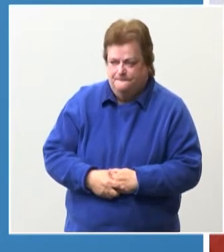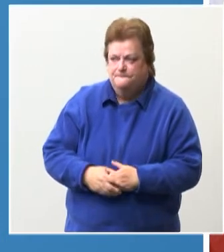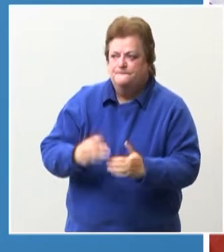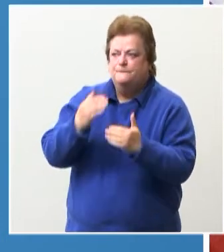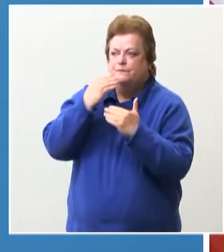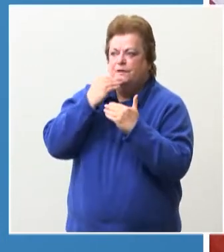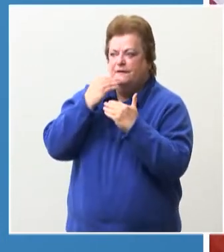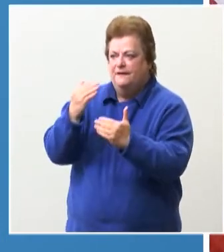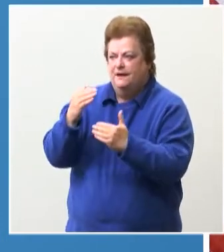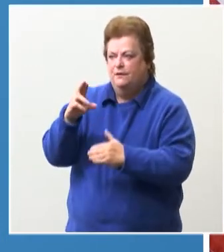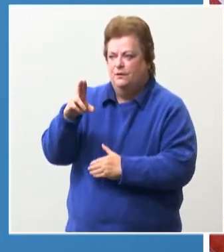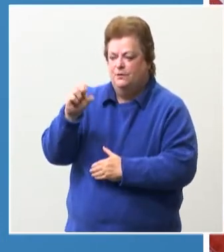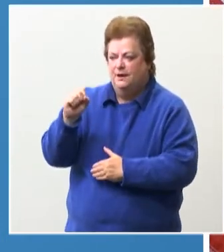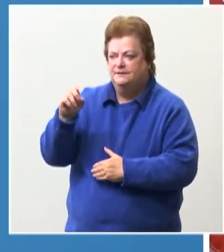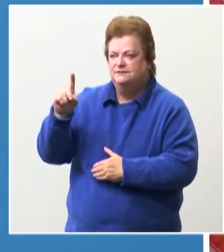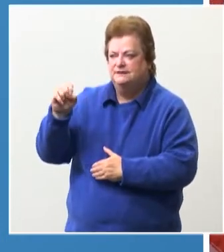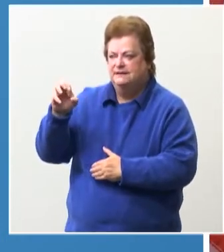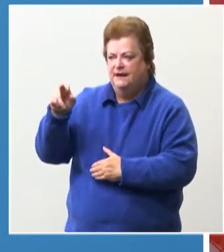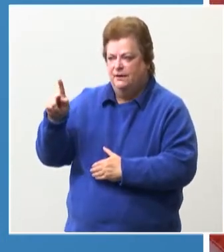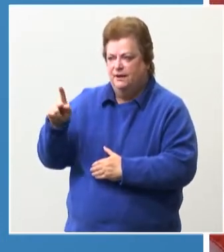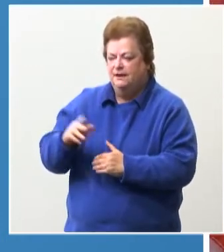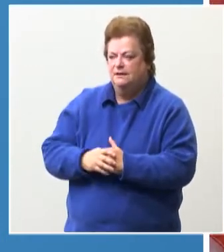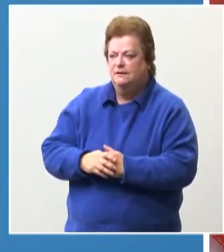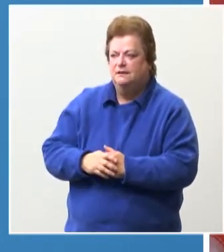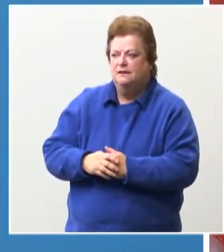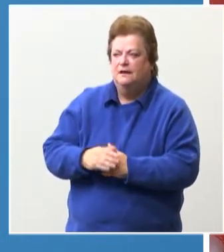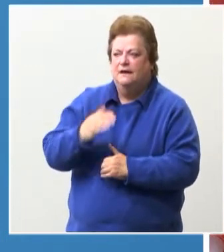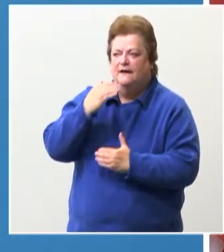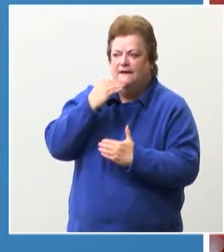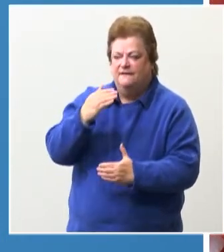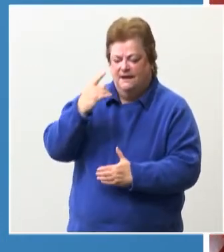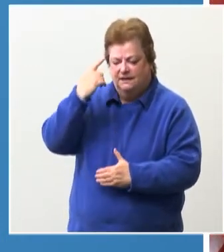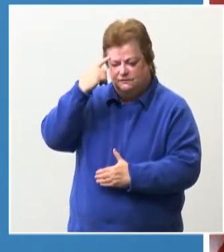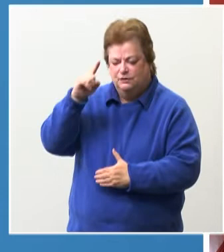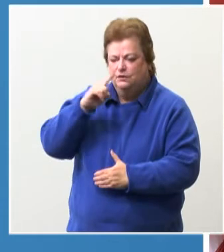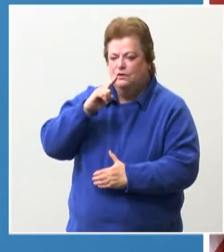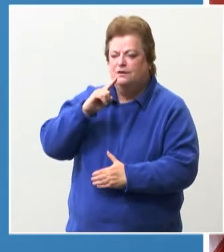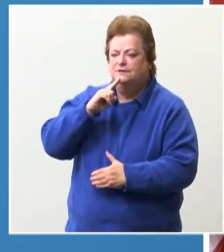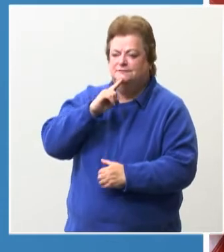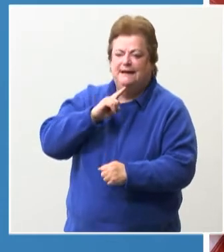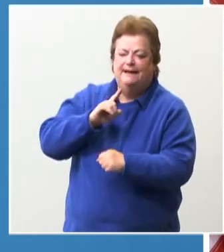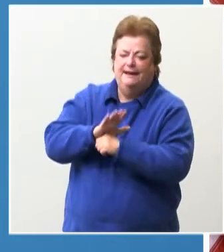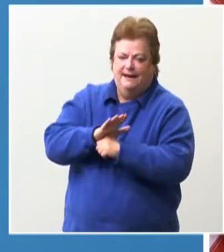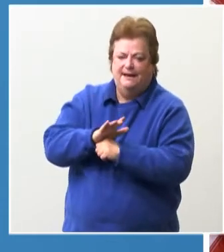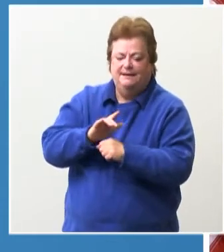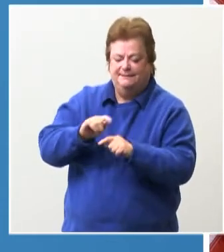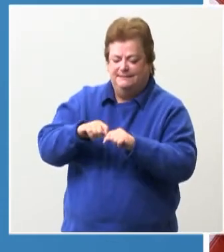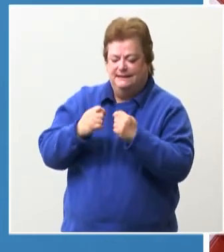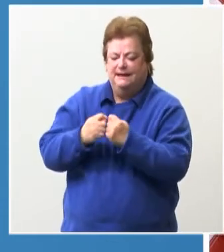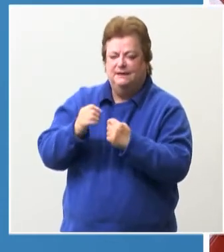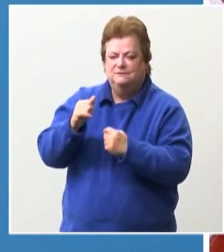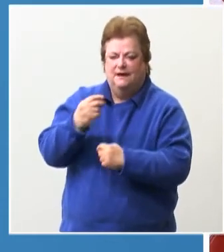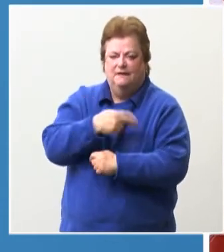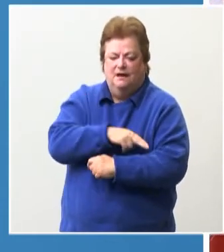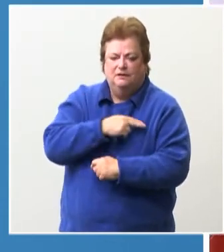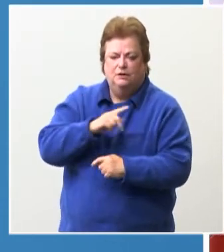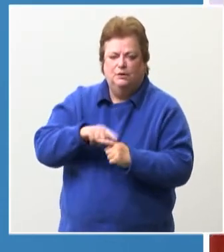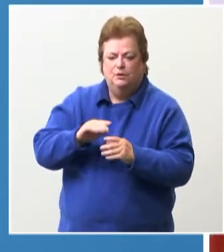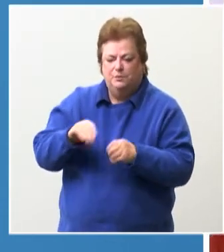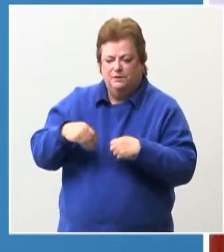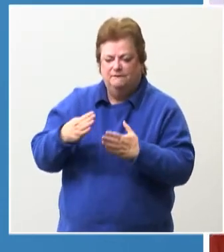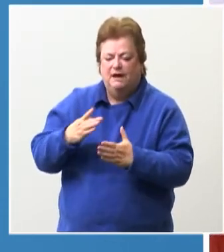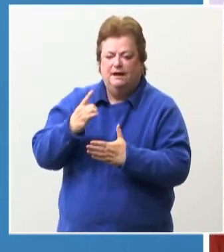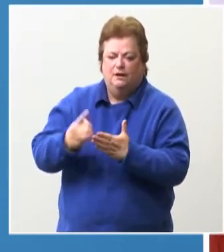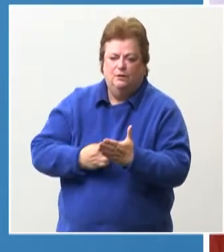Thank you, Russ and Derek, and thanks to your dedicated teams at the hospital who continue to provide round-the-clock